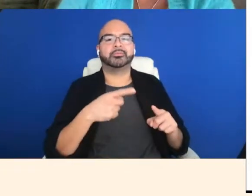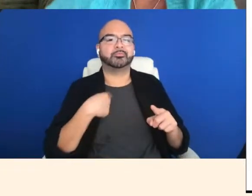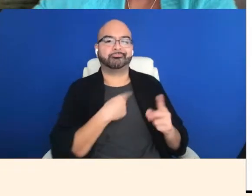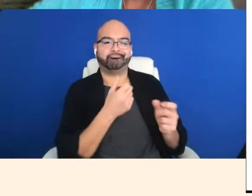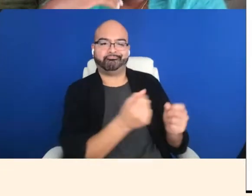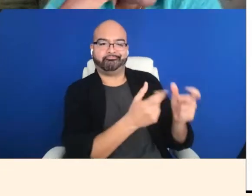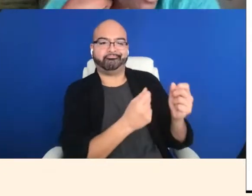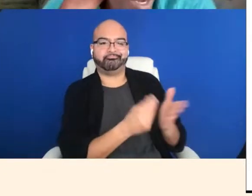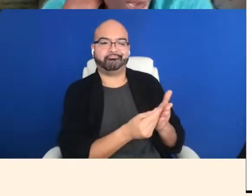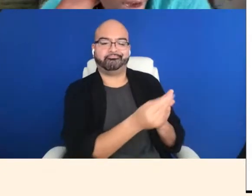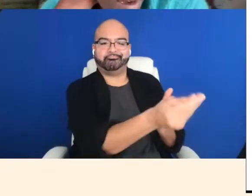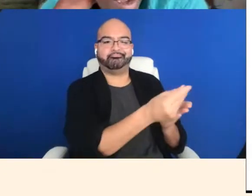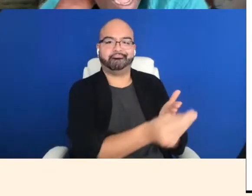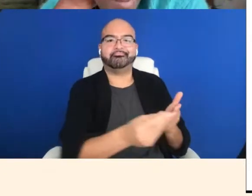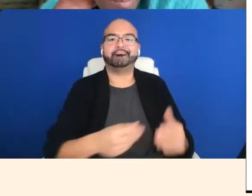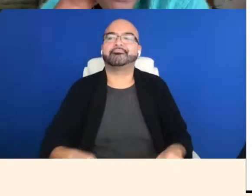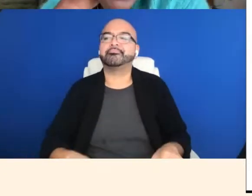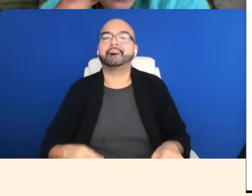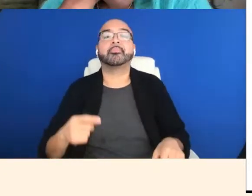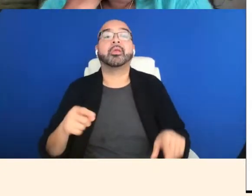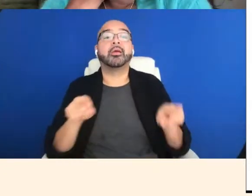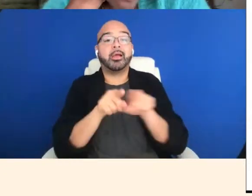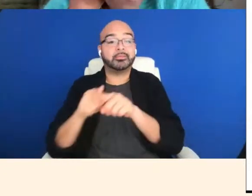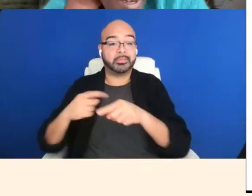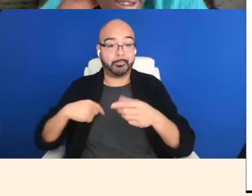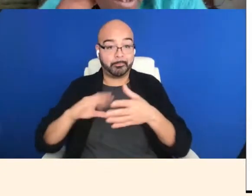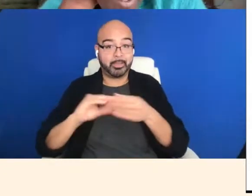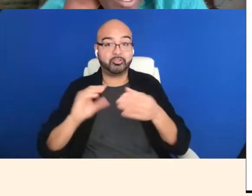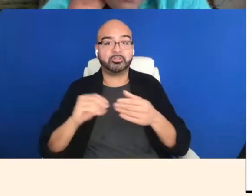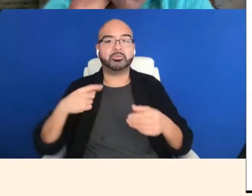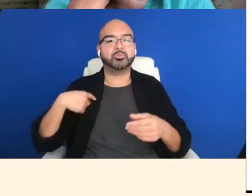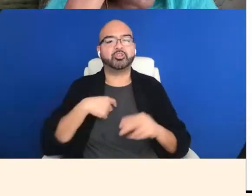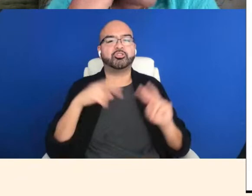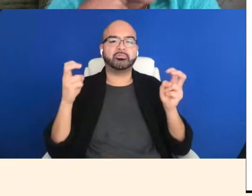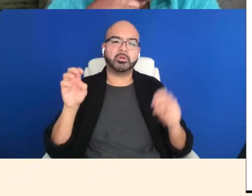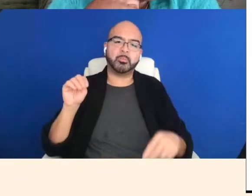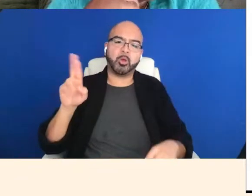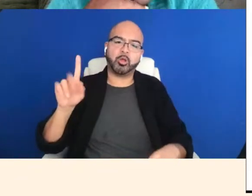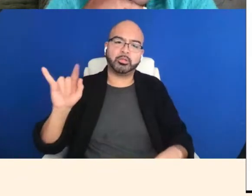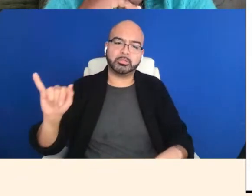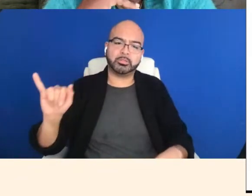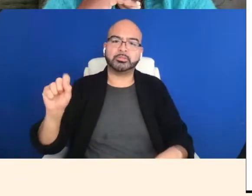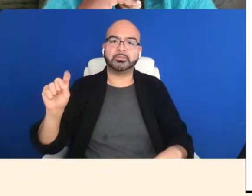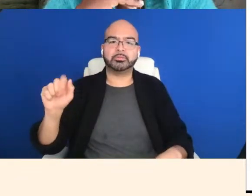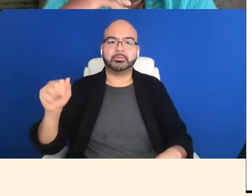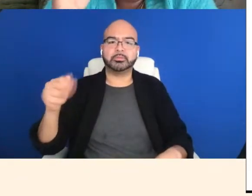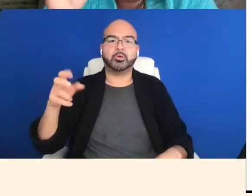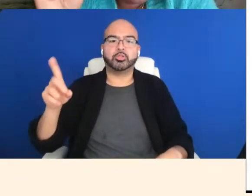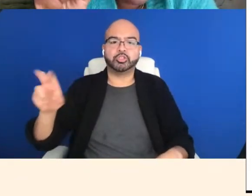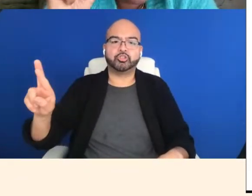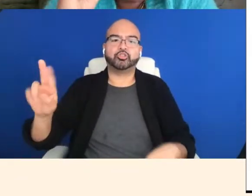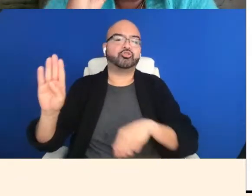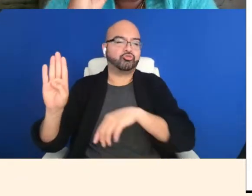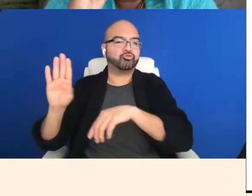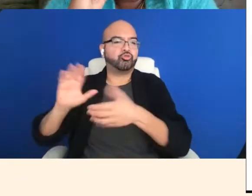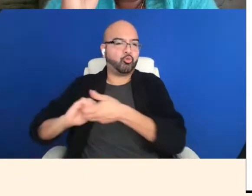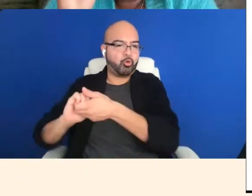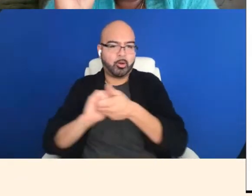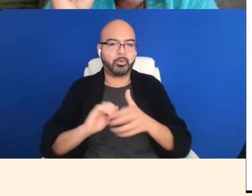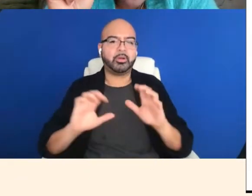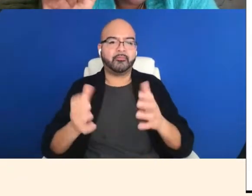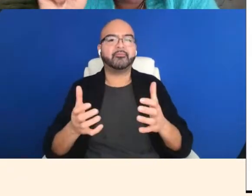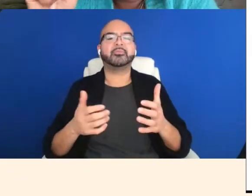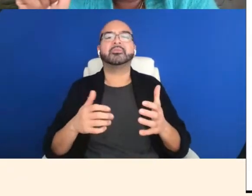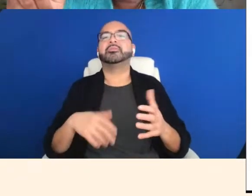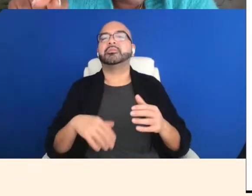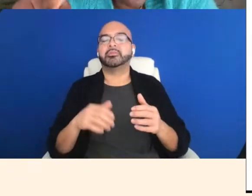So, as I mentioned, we are a multi-stakeholder cooperative in the way that we undertake these relationships